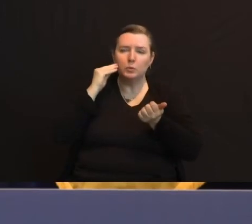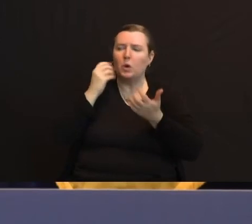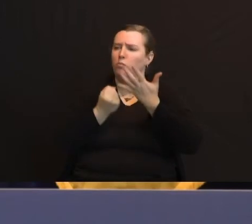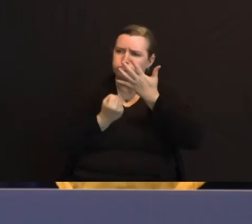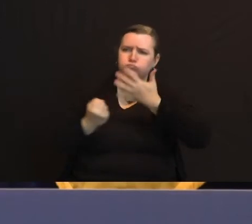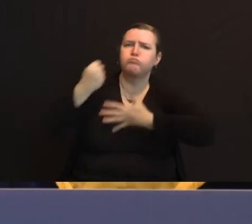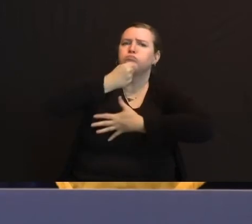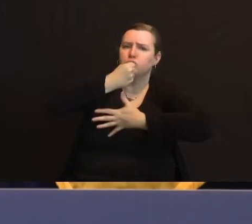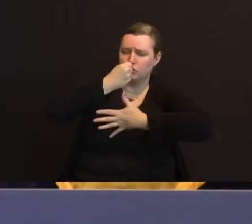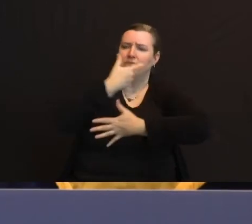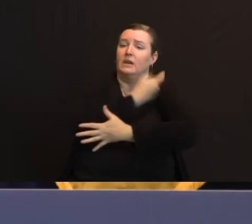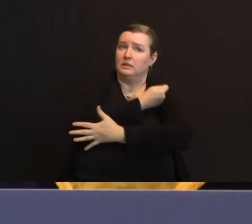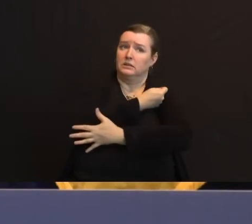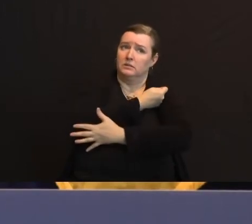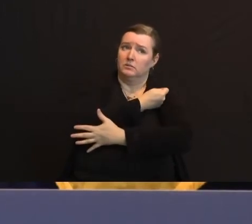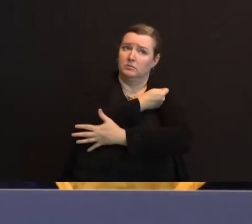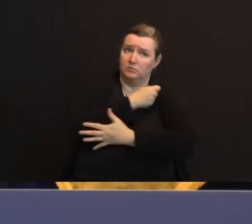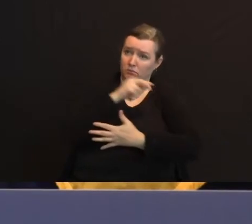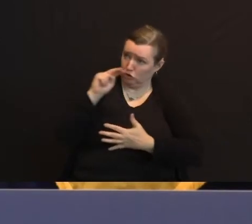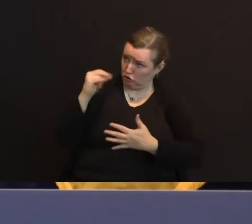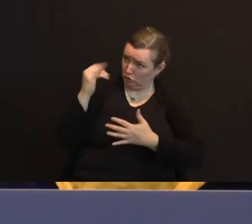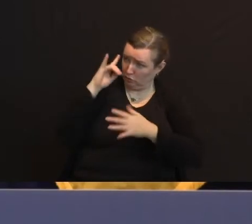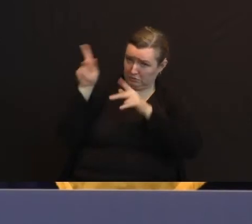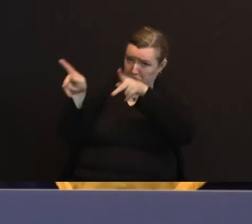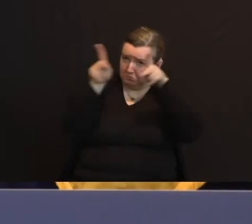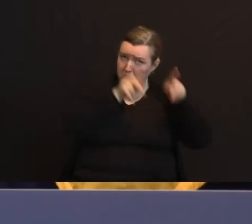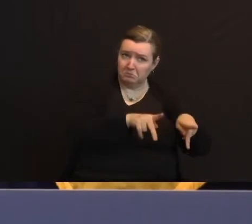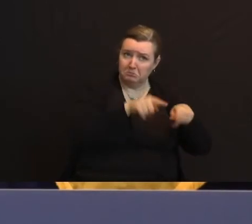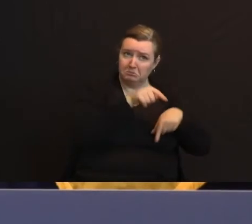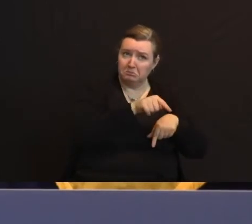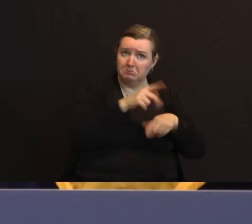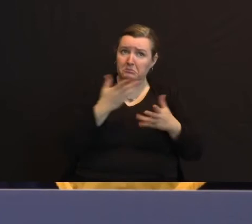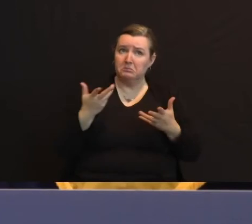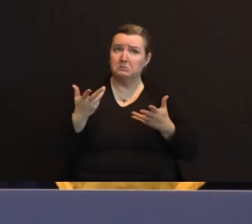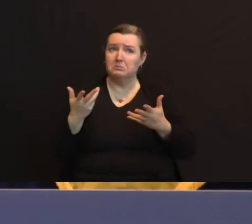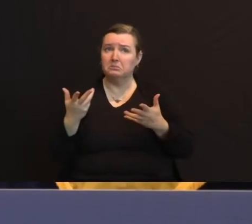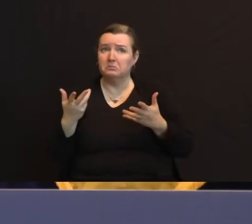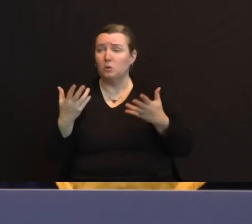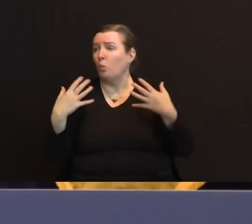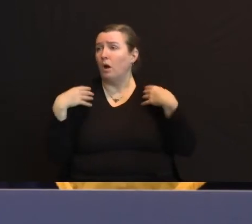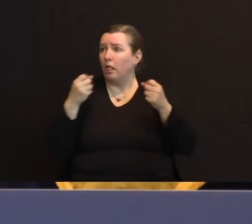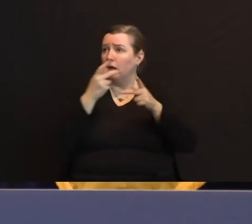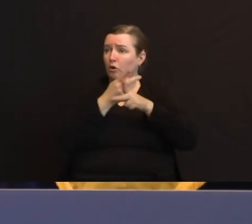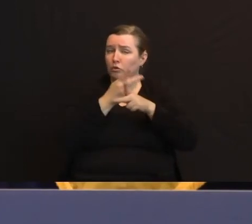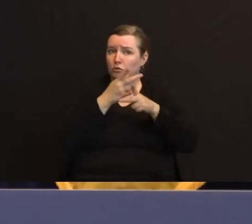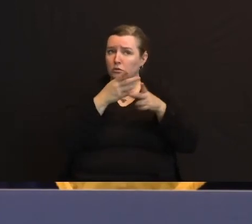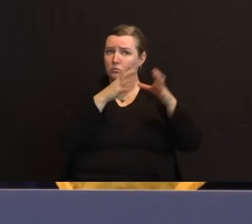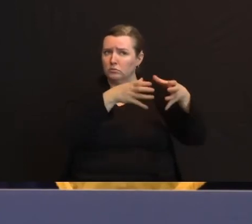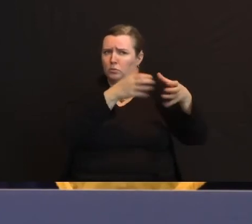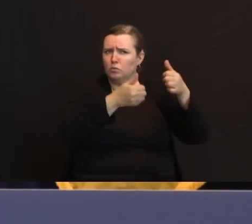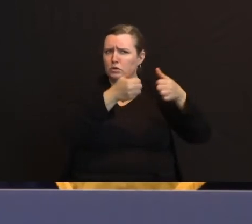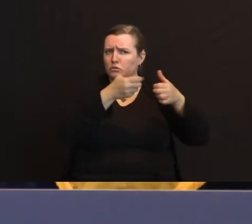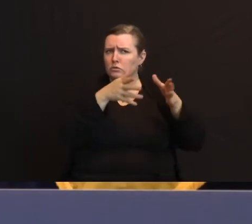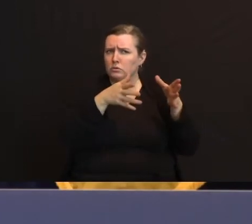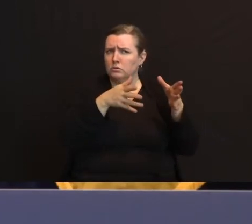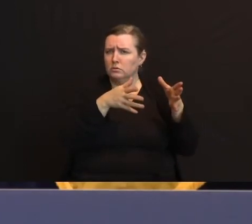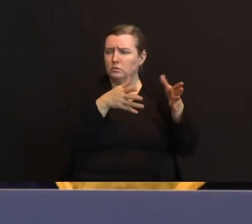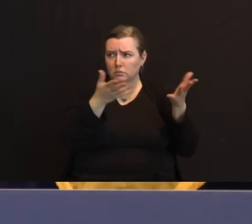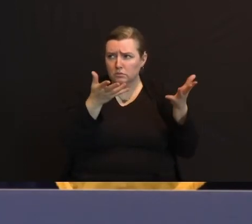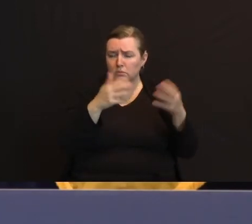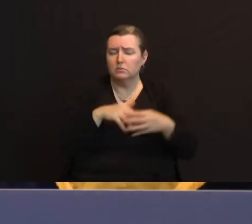half the death toll has come from nursing home residents, or will healthcare workers still be first? Is it true that